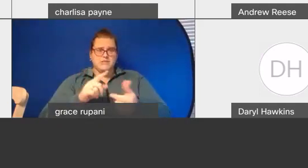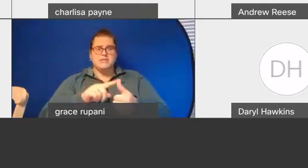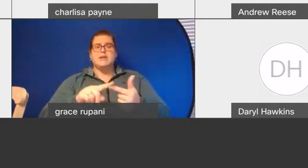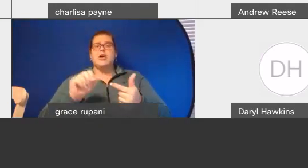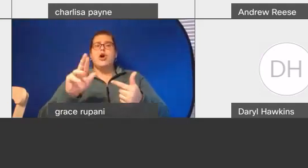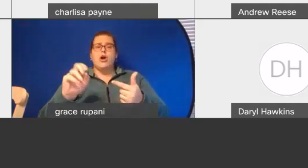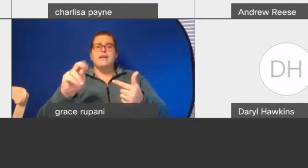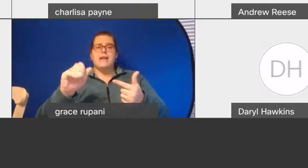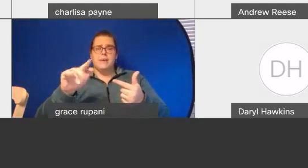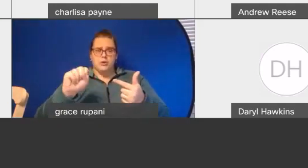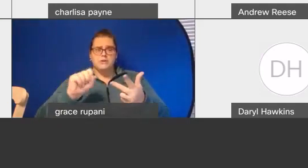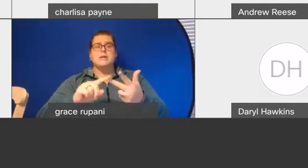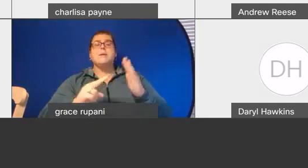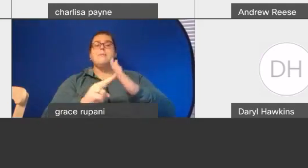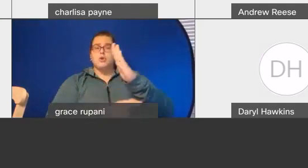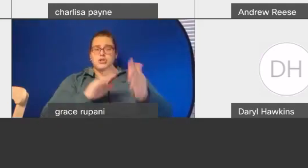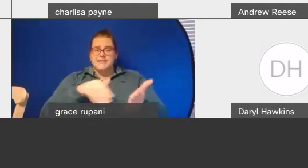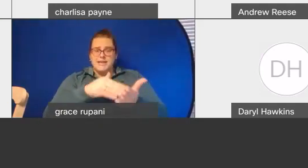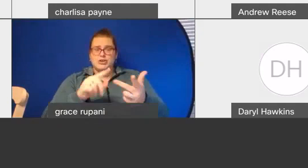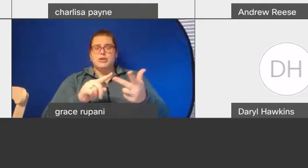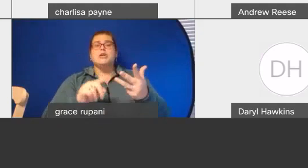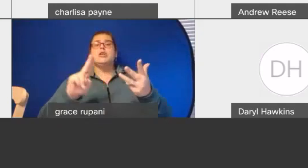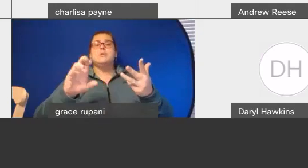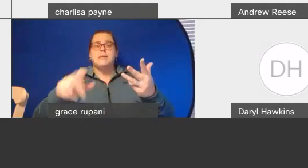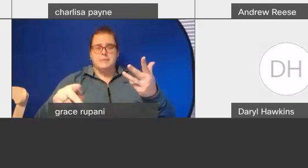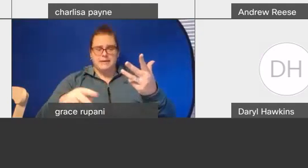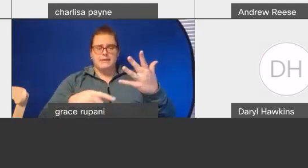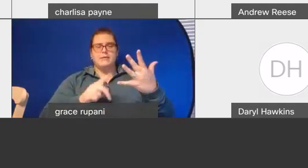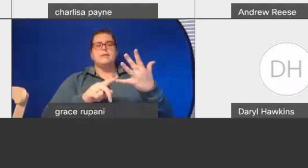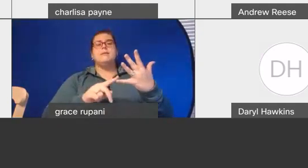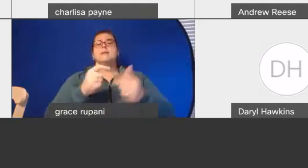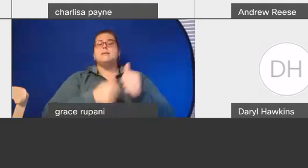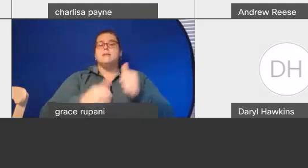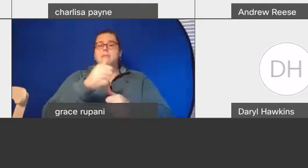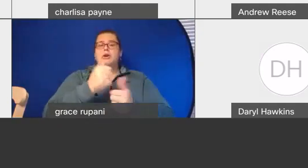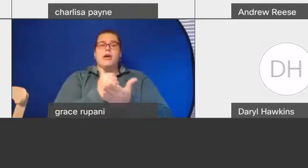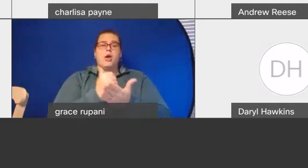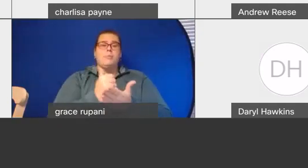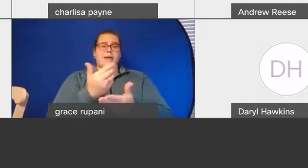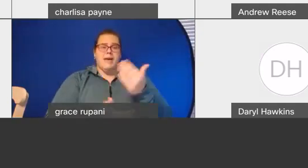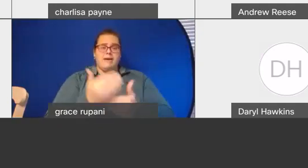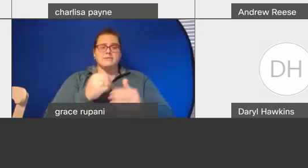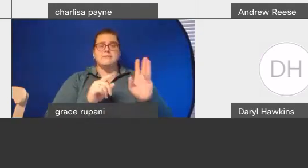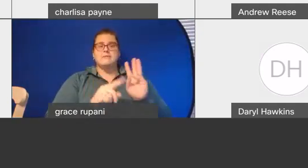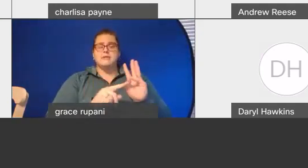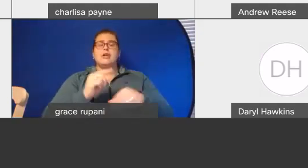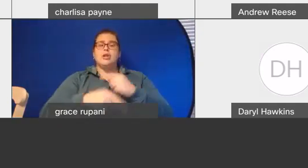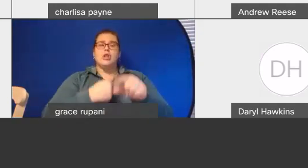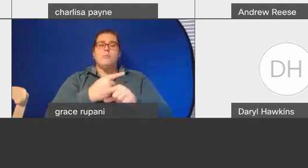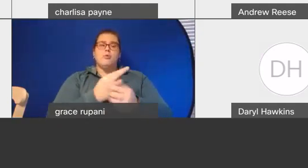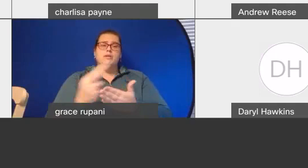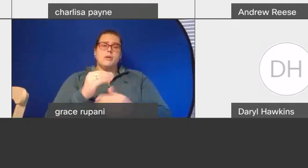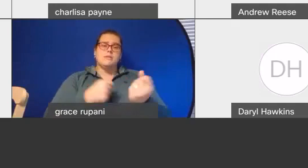Enables, Bridges Center, UCP, Superior Help in Hands, Global Resources and